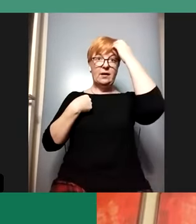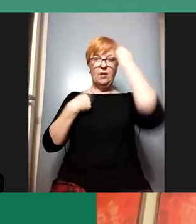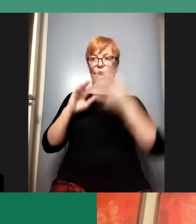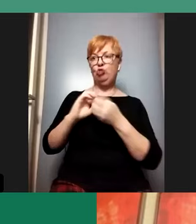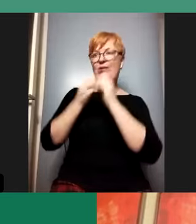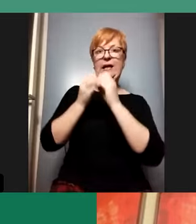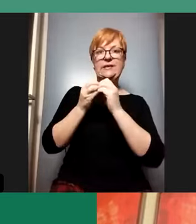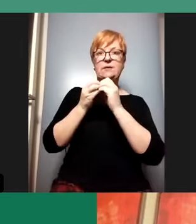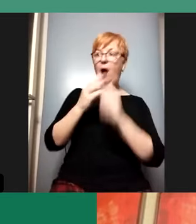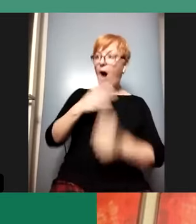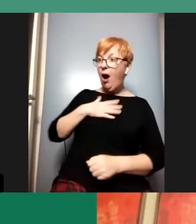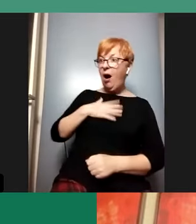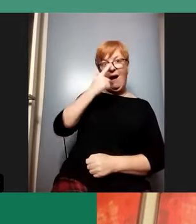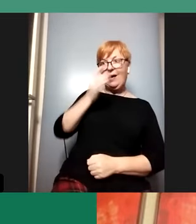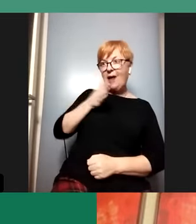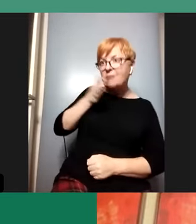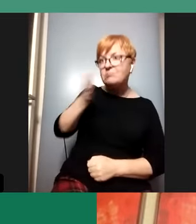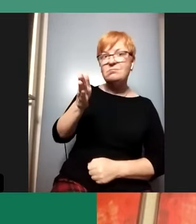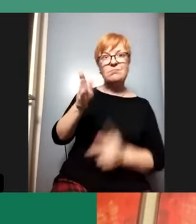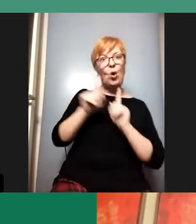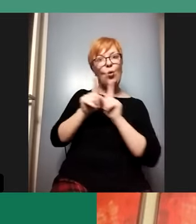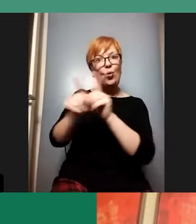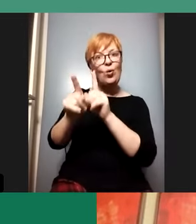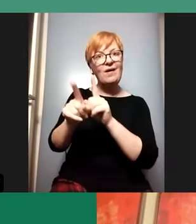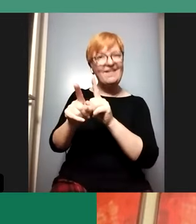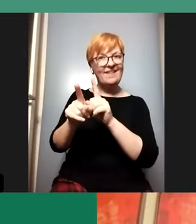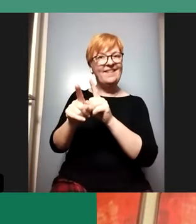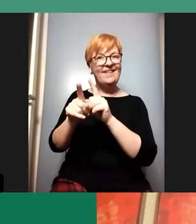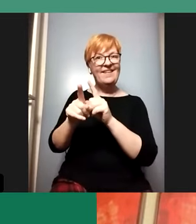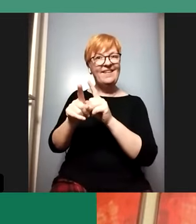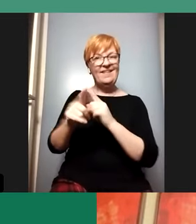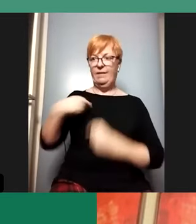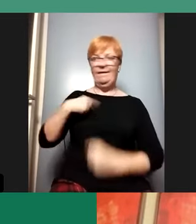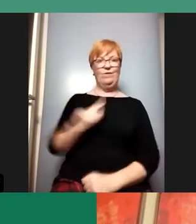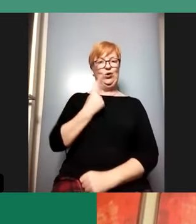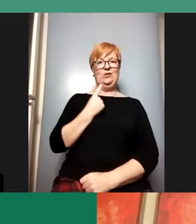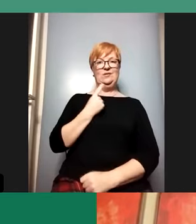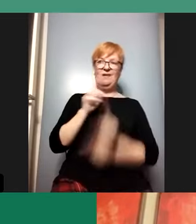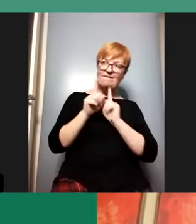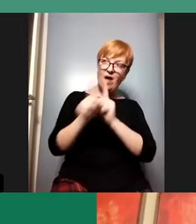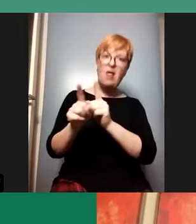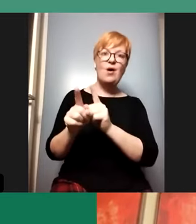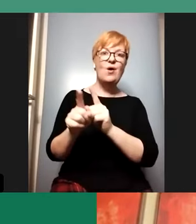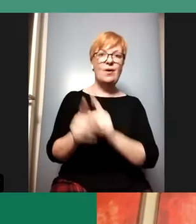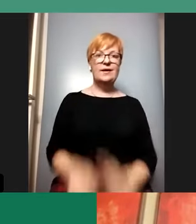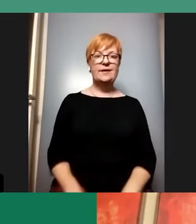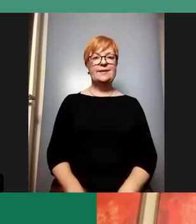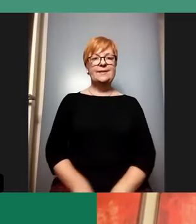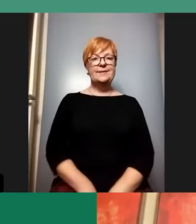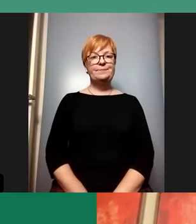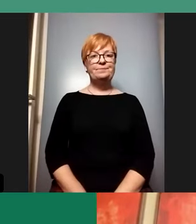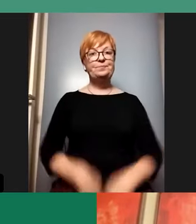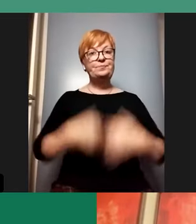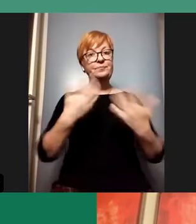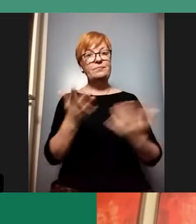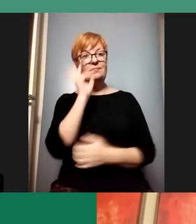paths and roads for me to walk behind, you know. So, yeah, absolutely. Yeah. I'd like to invite back Sonia,